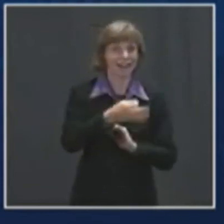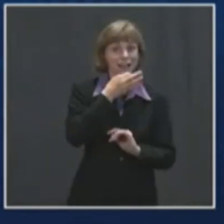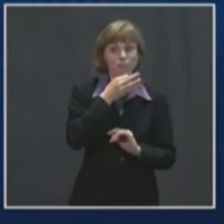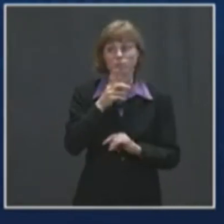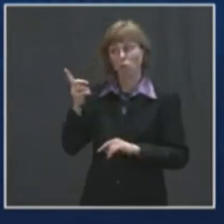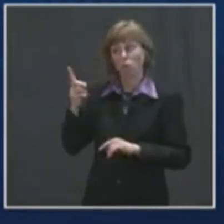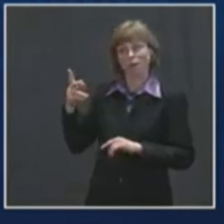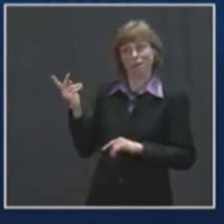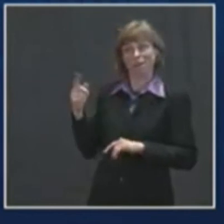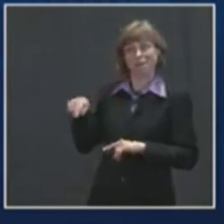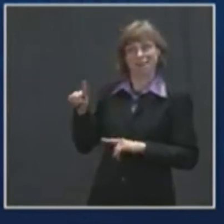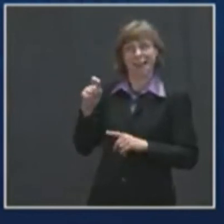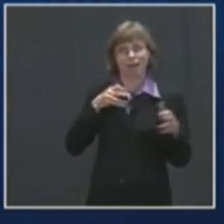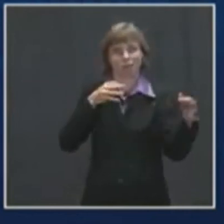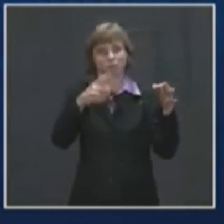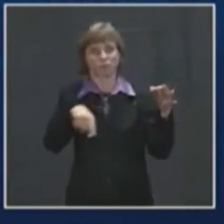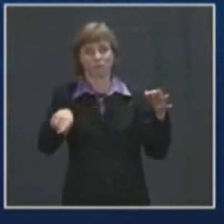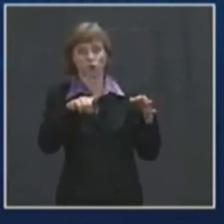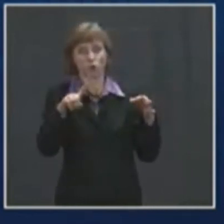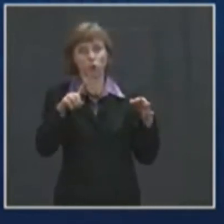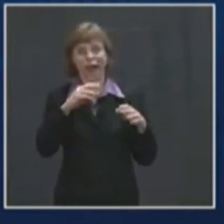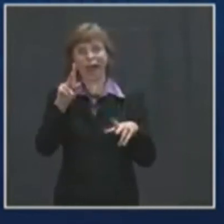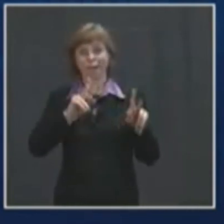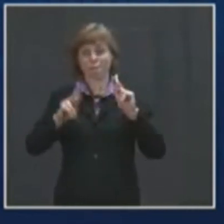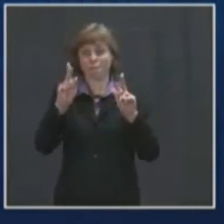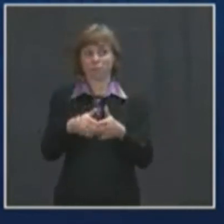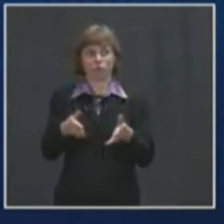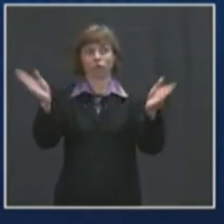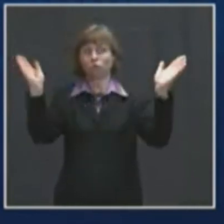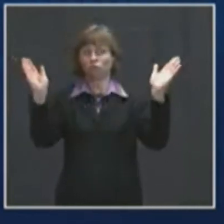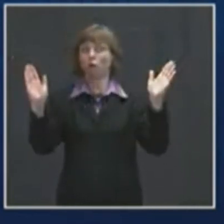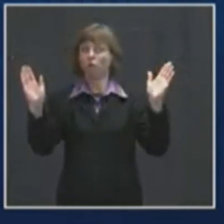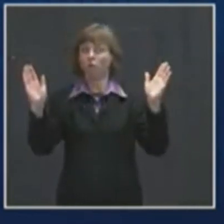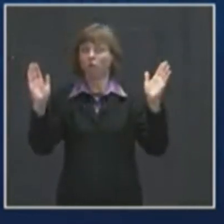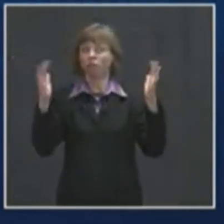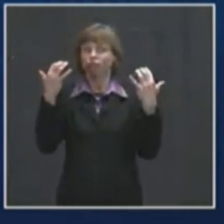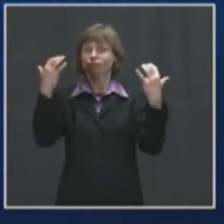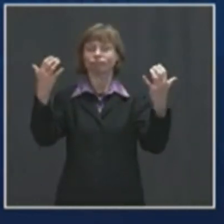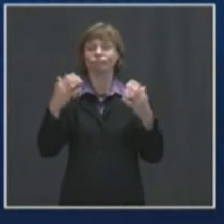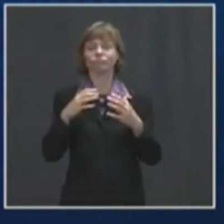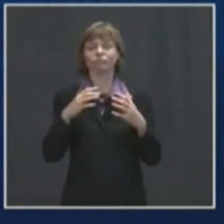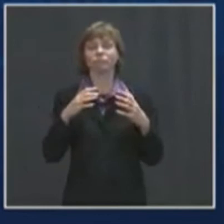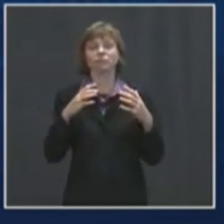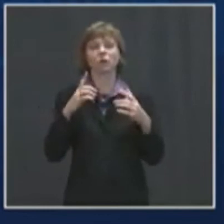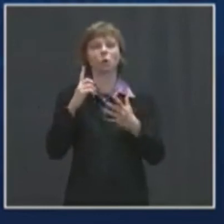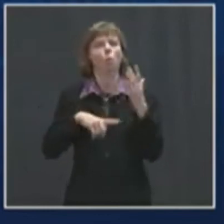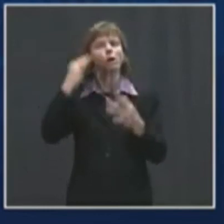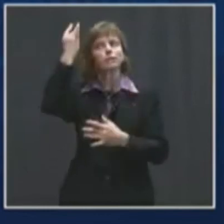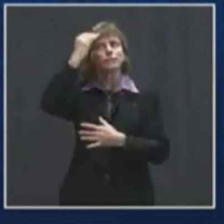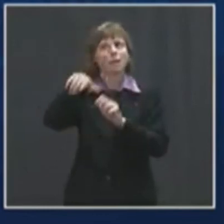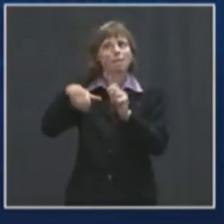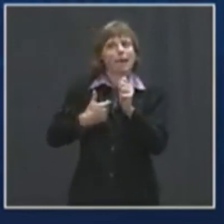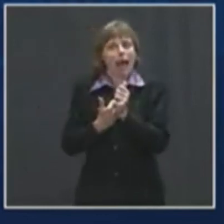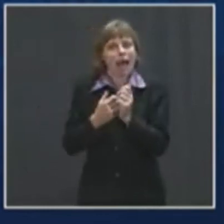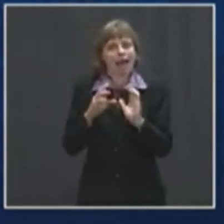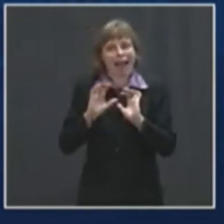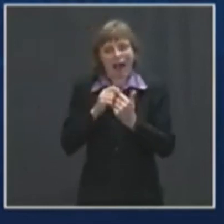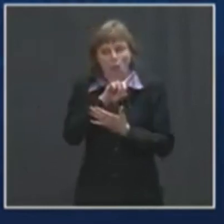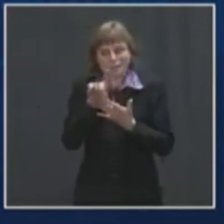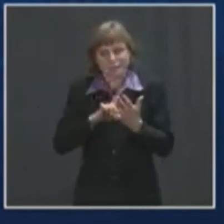you and hopefully for the public the thinking behind how packages are designed. And also that we need to continue to think about how we break down